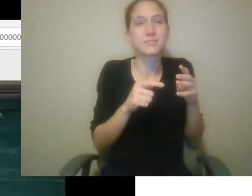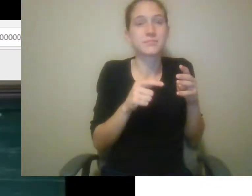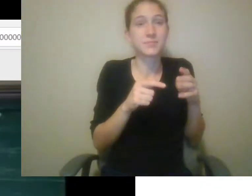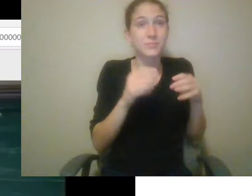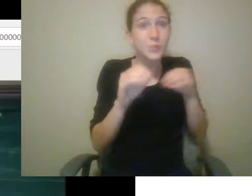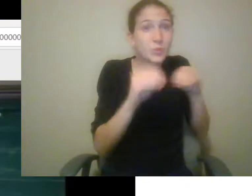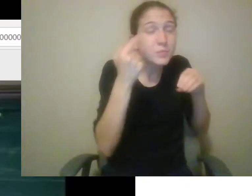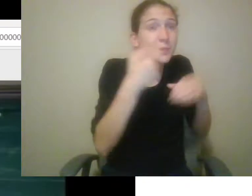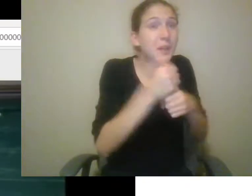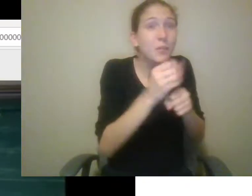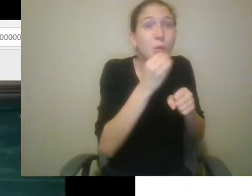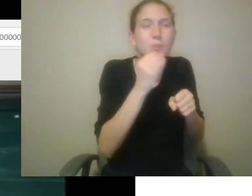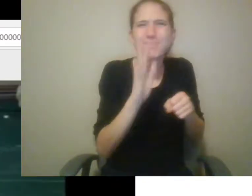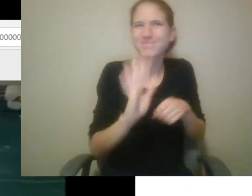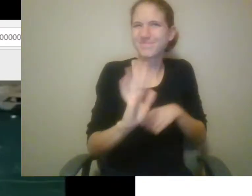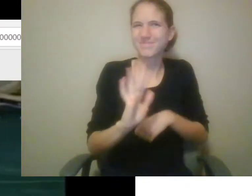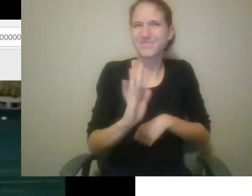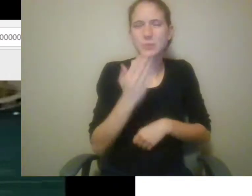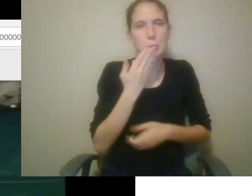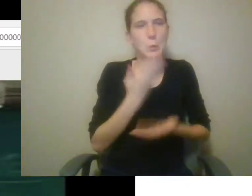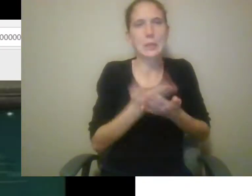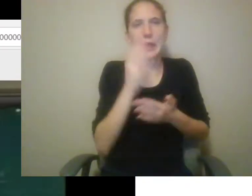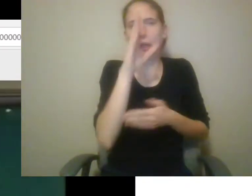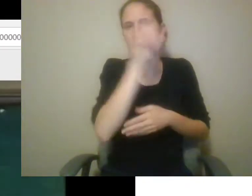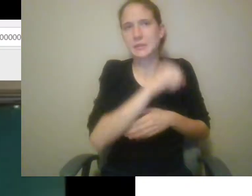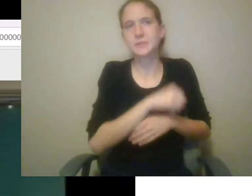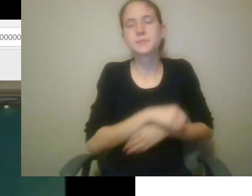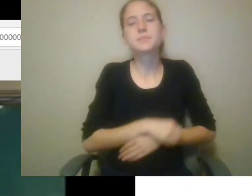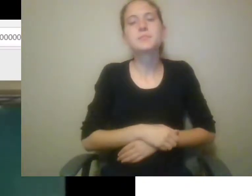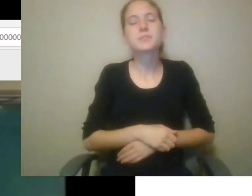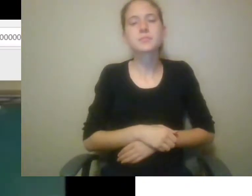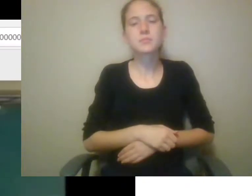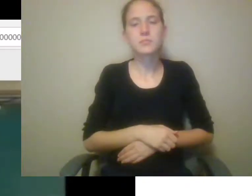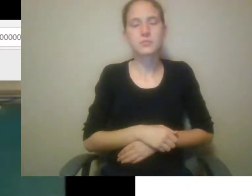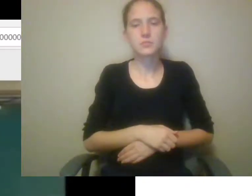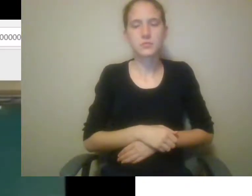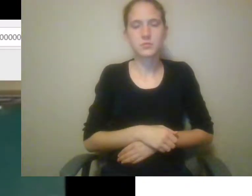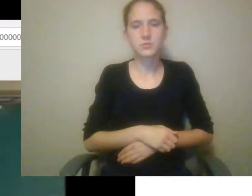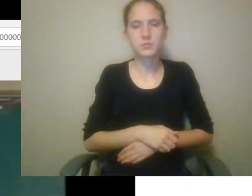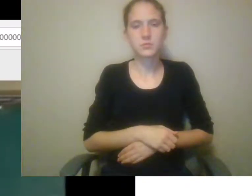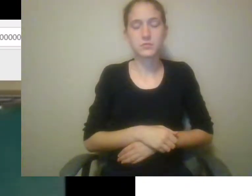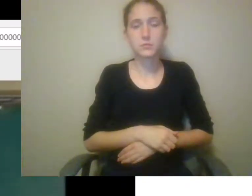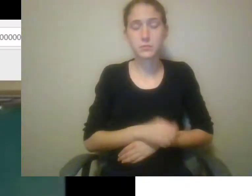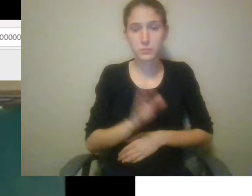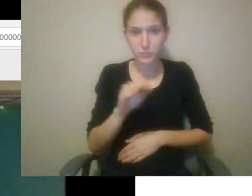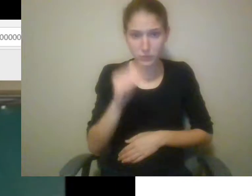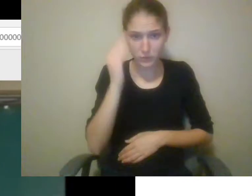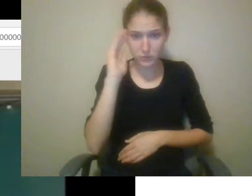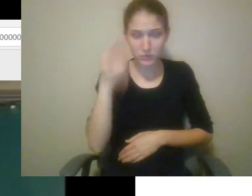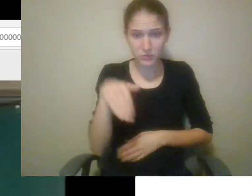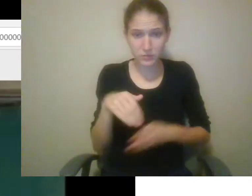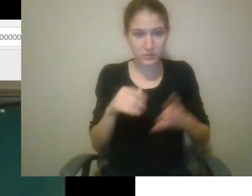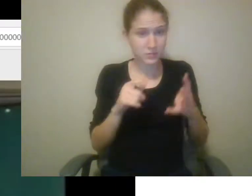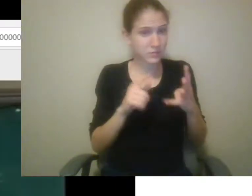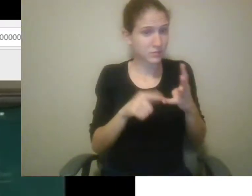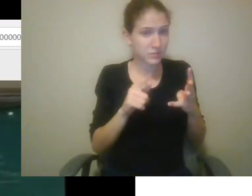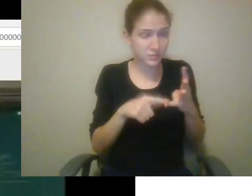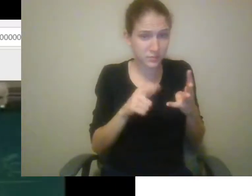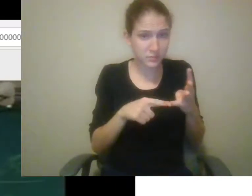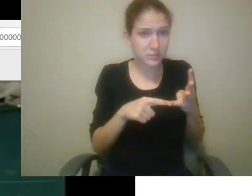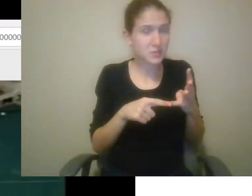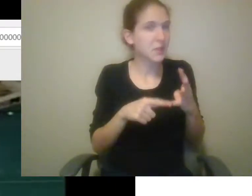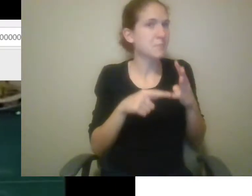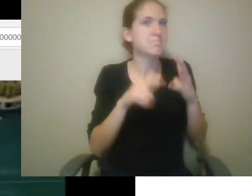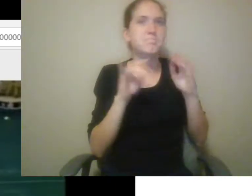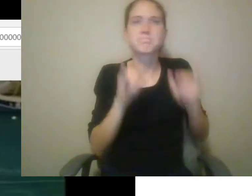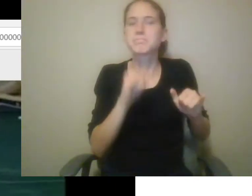How about if I tell you this? How about if I told you that the chlorophyll doesn't get used in this reaction at all, doesn't